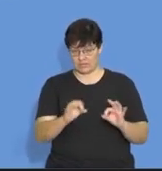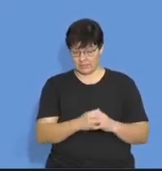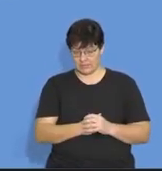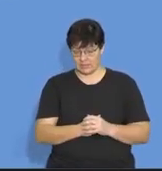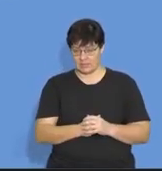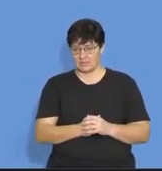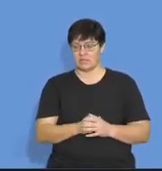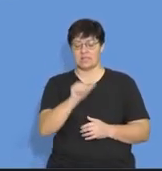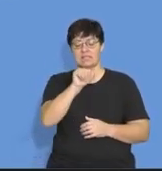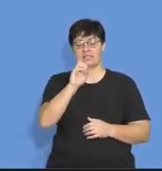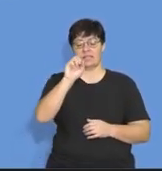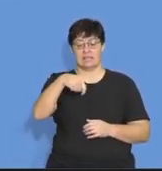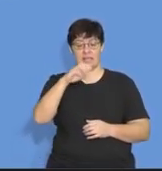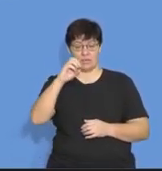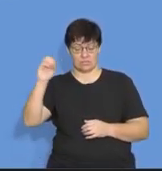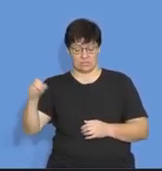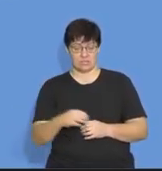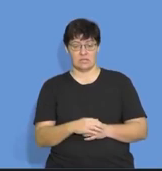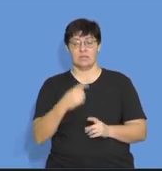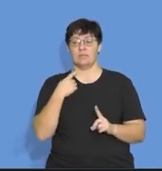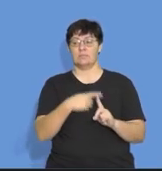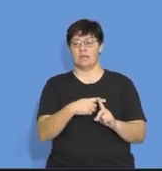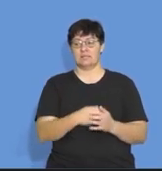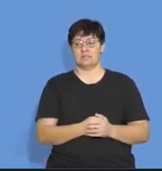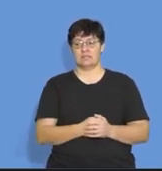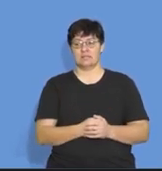we go 60,000, right, plus